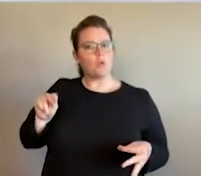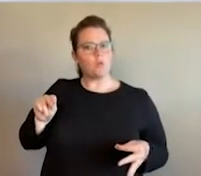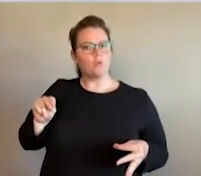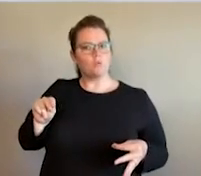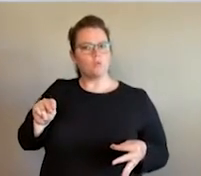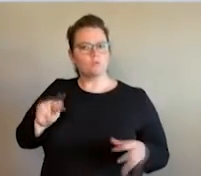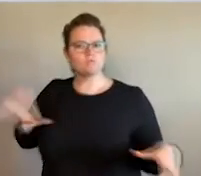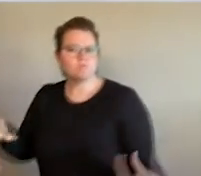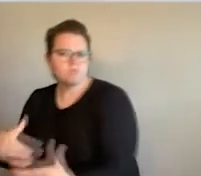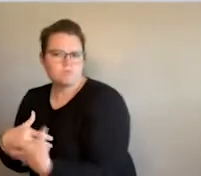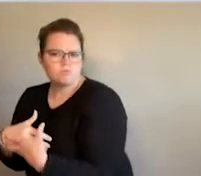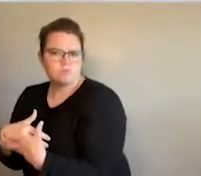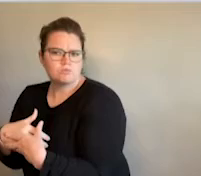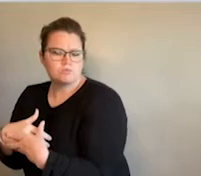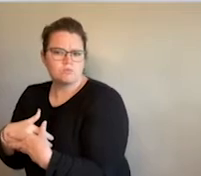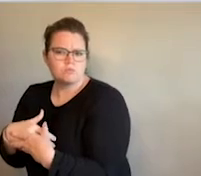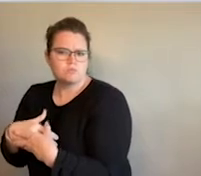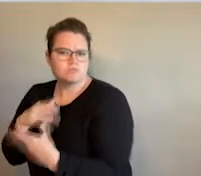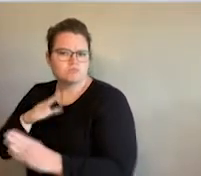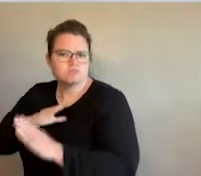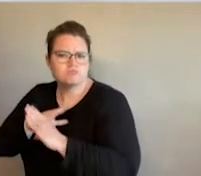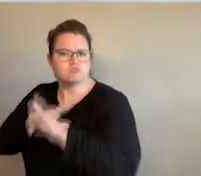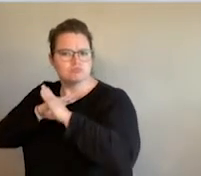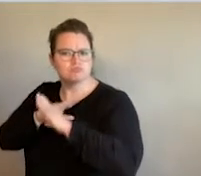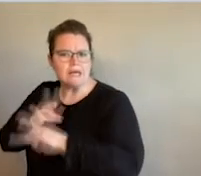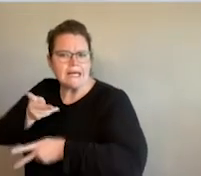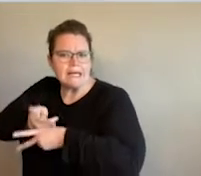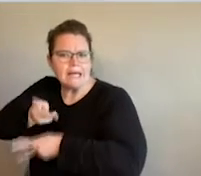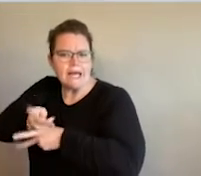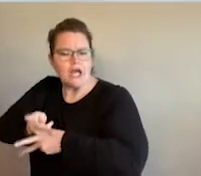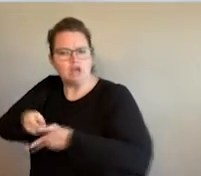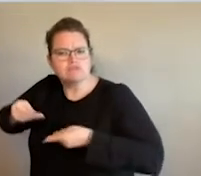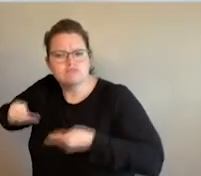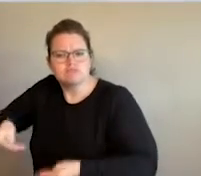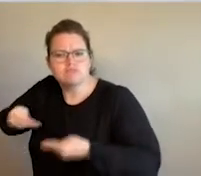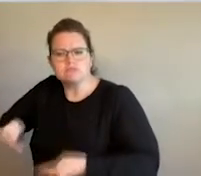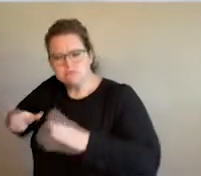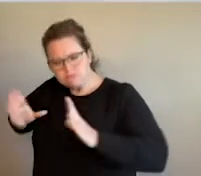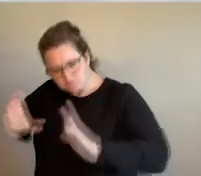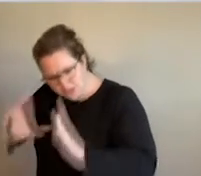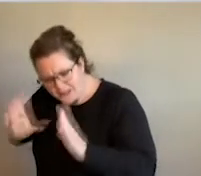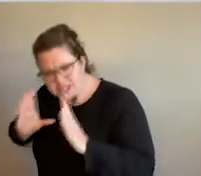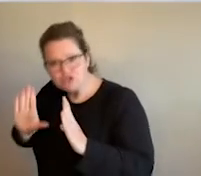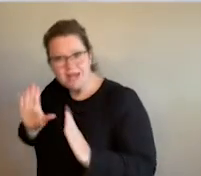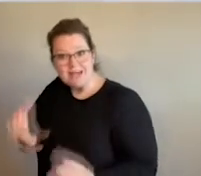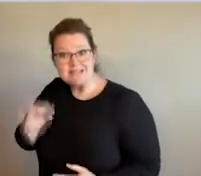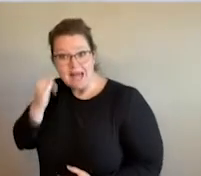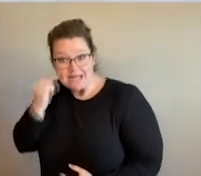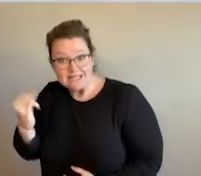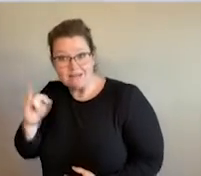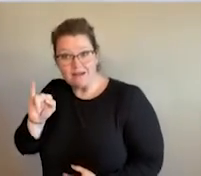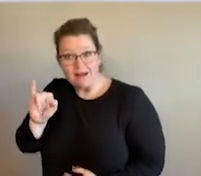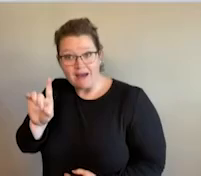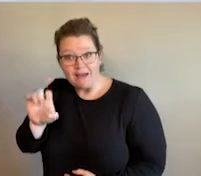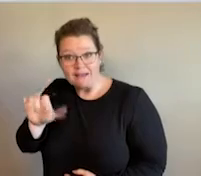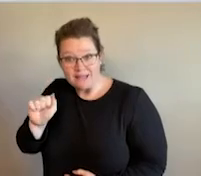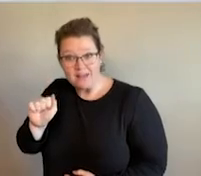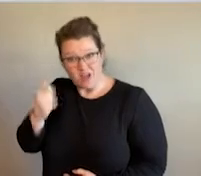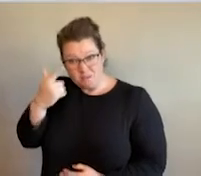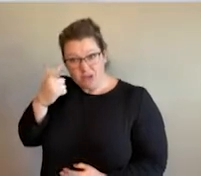he protects his idea, and he takes good care of it. He feeds it, he gives it a lot of attention. Because he's taking care of